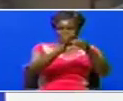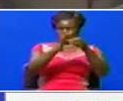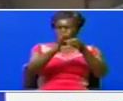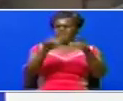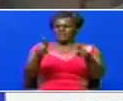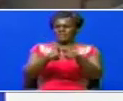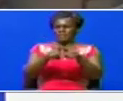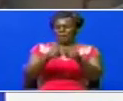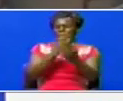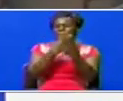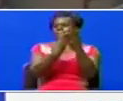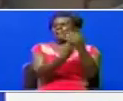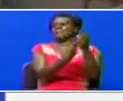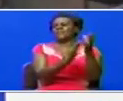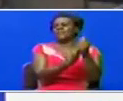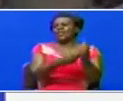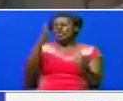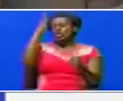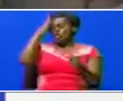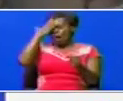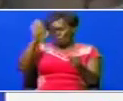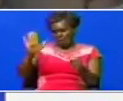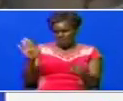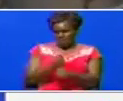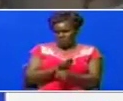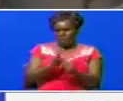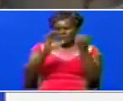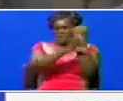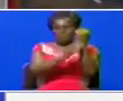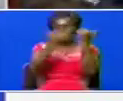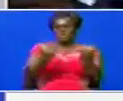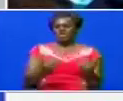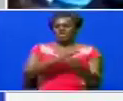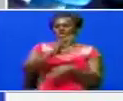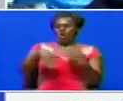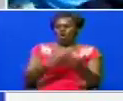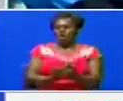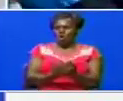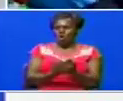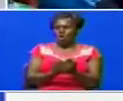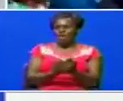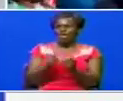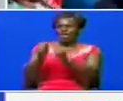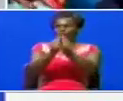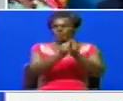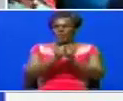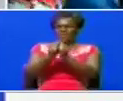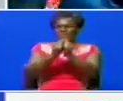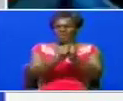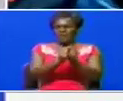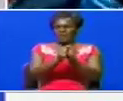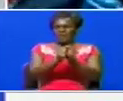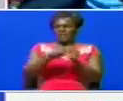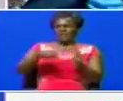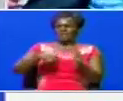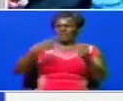a hand of partnership, knowing fully well that this country needs all of us pulling together in order for